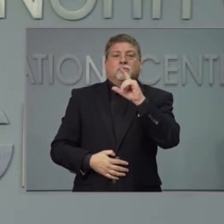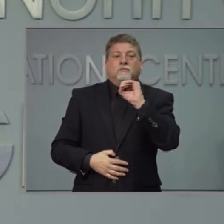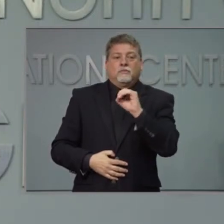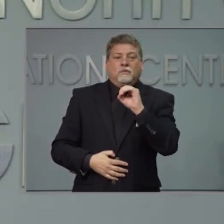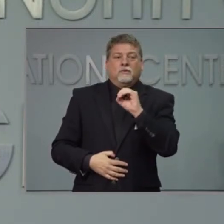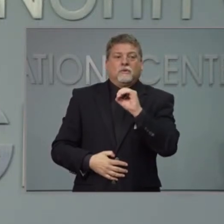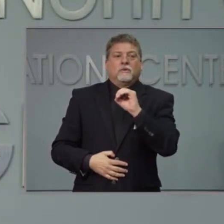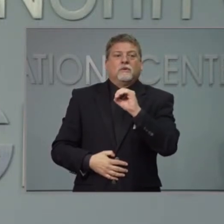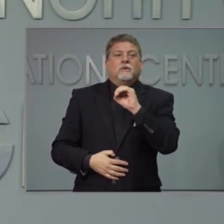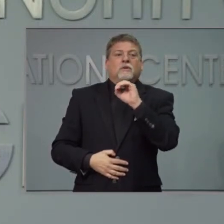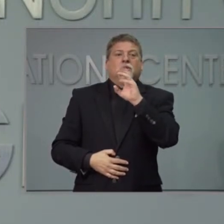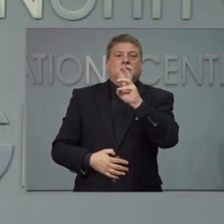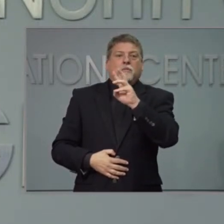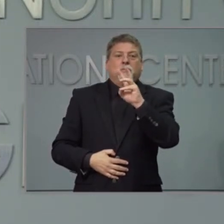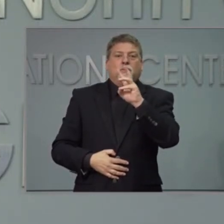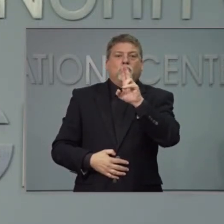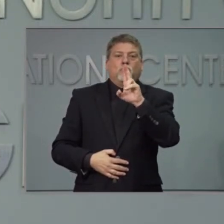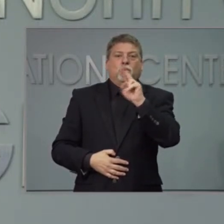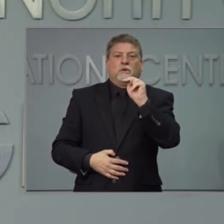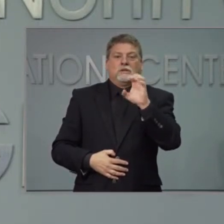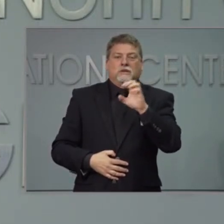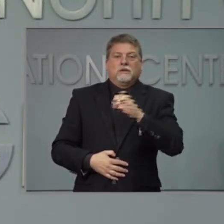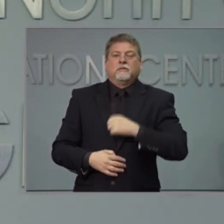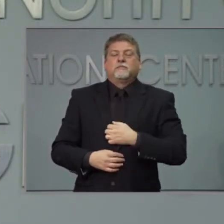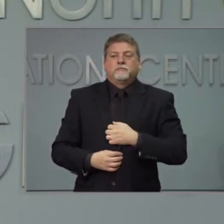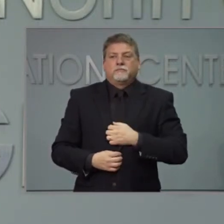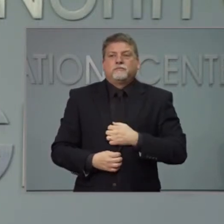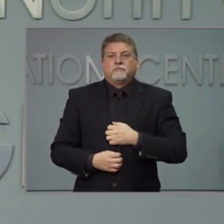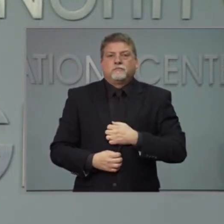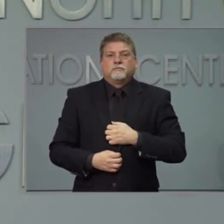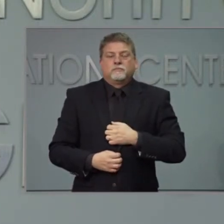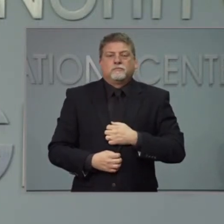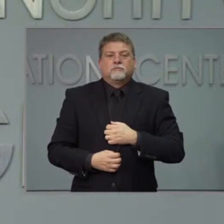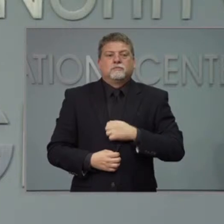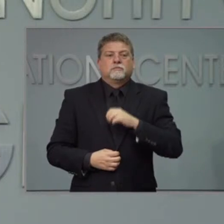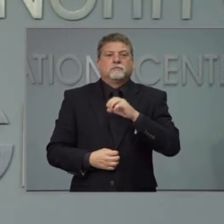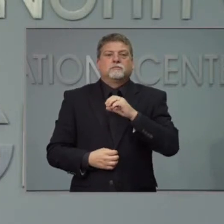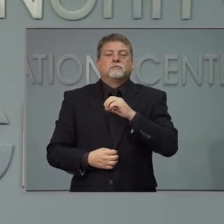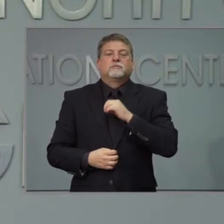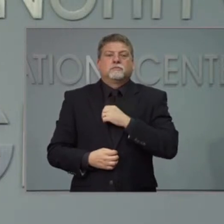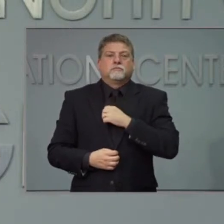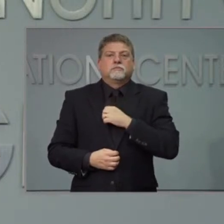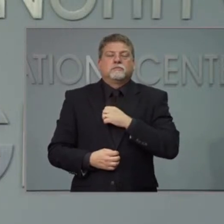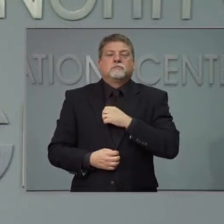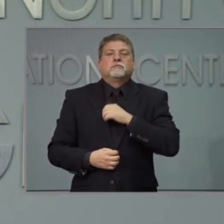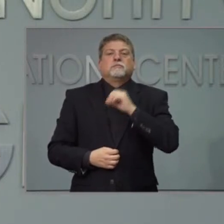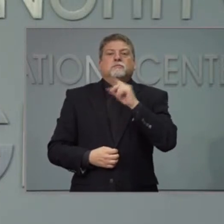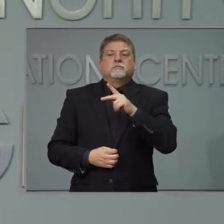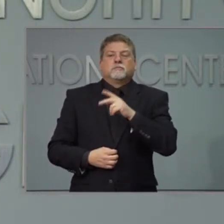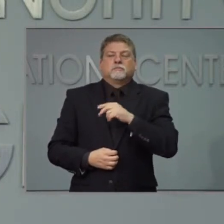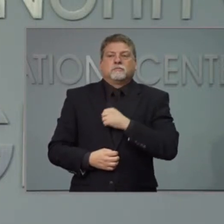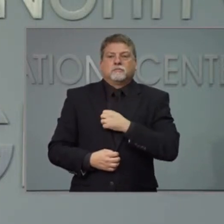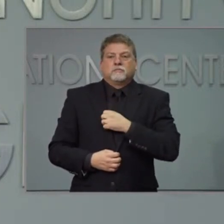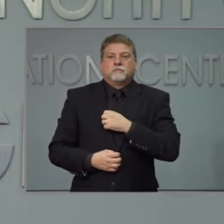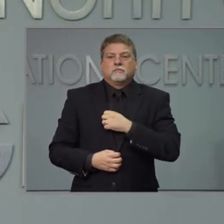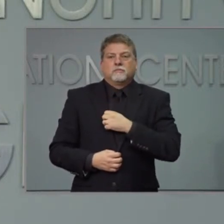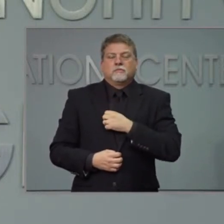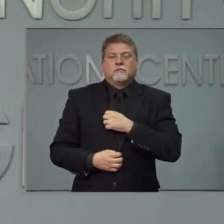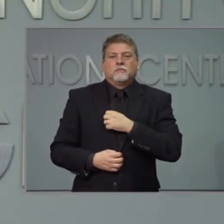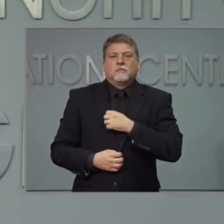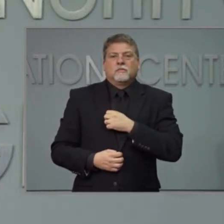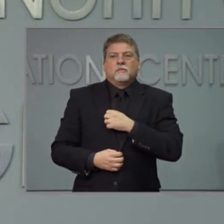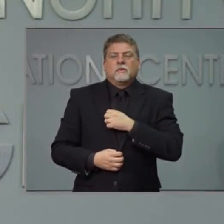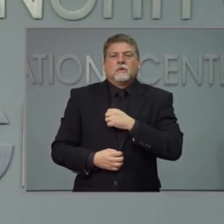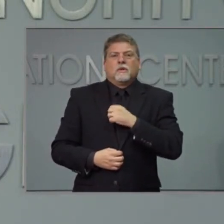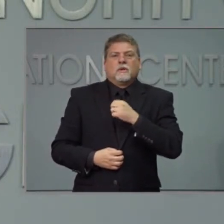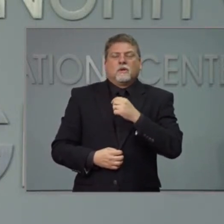Hi, Governor. Thank you for taking my question. This is Cole Del Charco with WUNC. Going forward, should North Carolinians expect that we'll